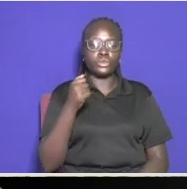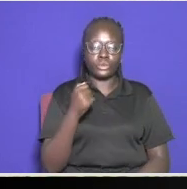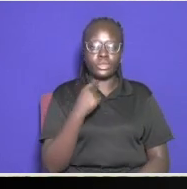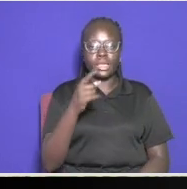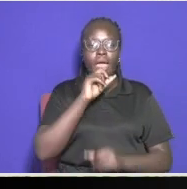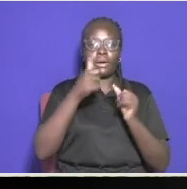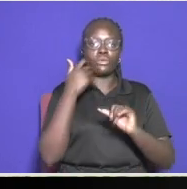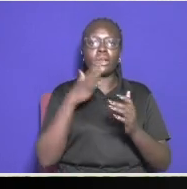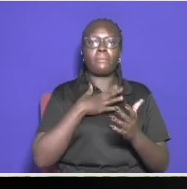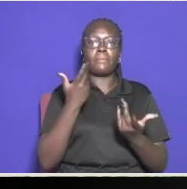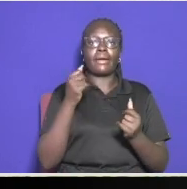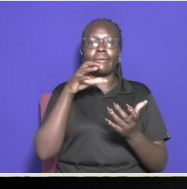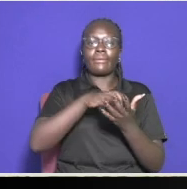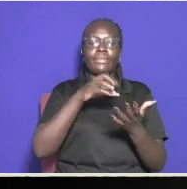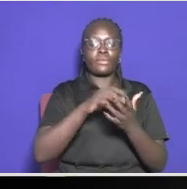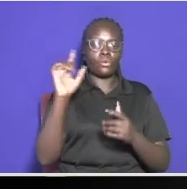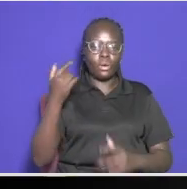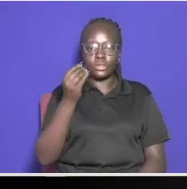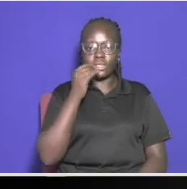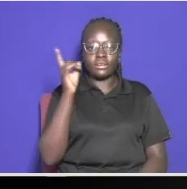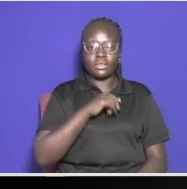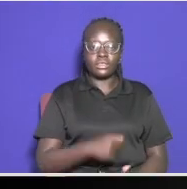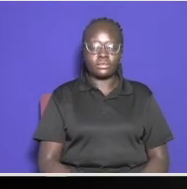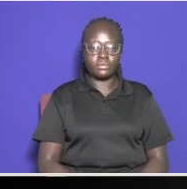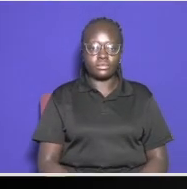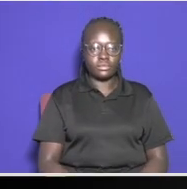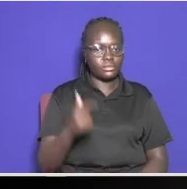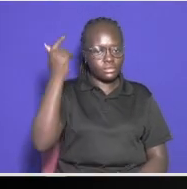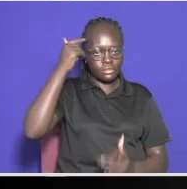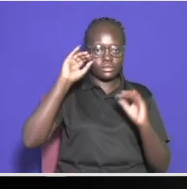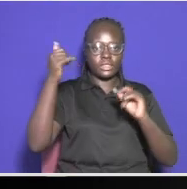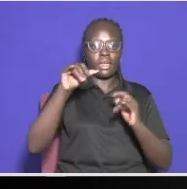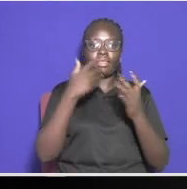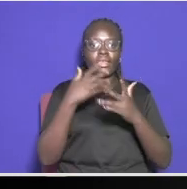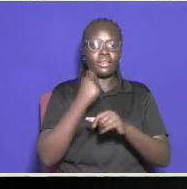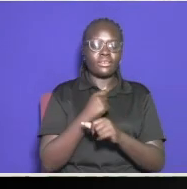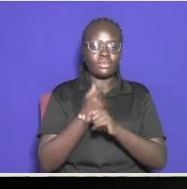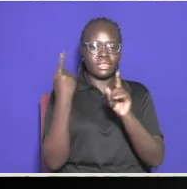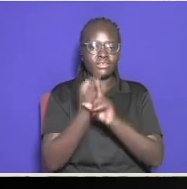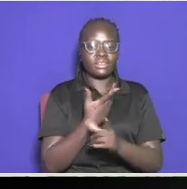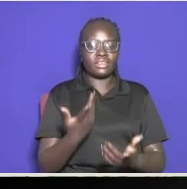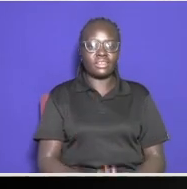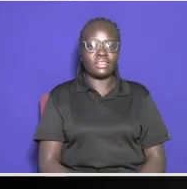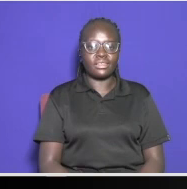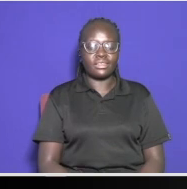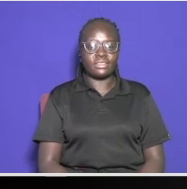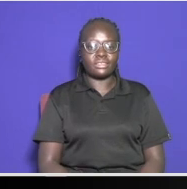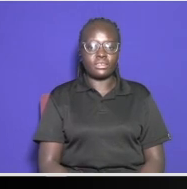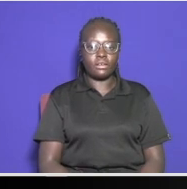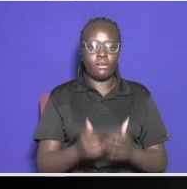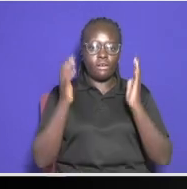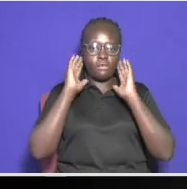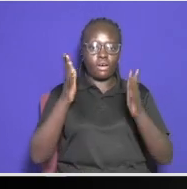my product once you've consumed it. I don't think there's anything we do different, is there? Yeah. Our focus